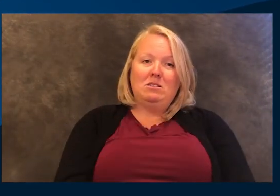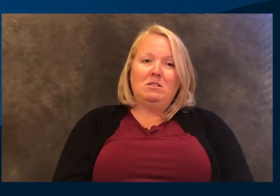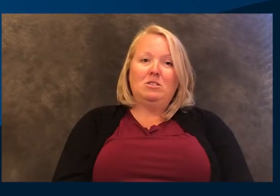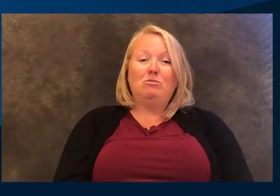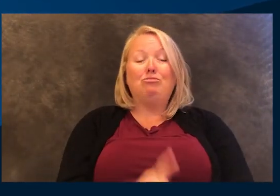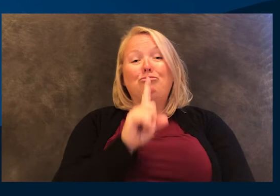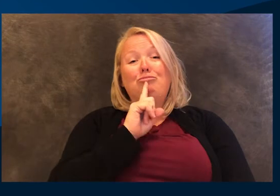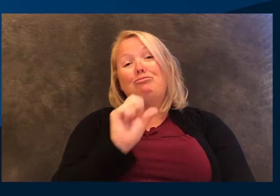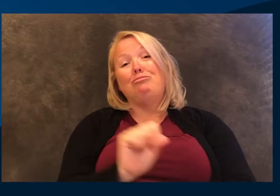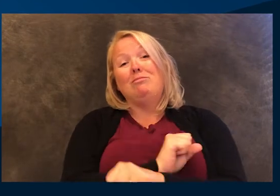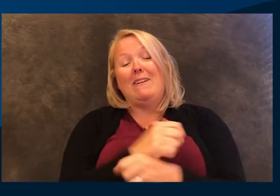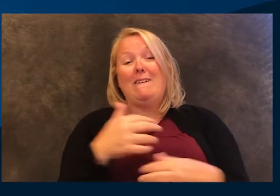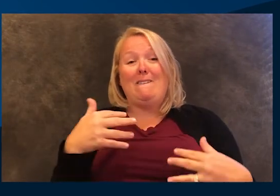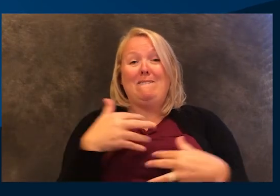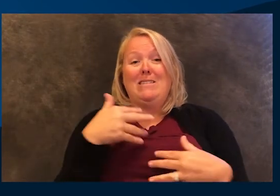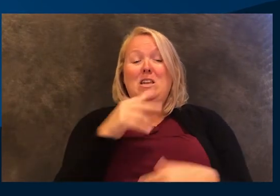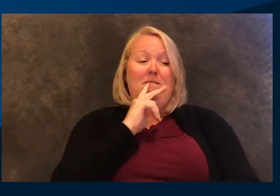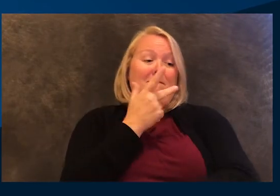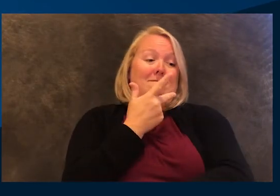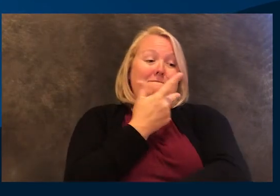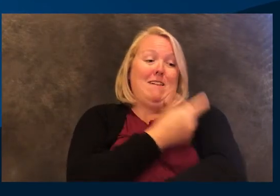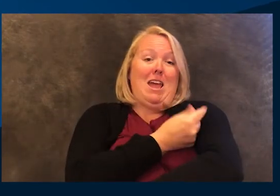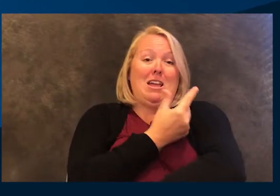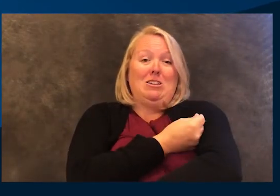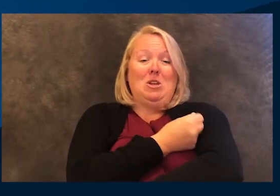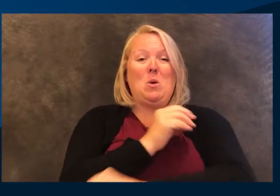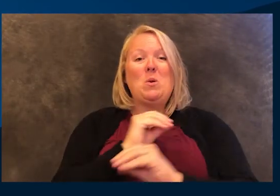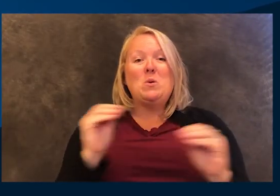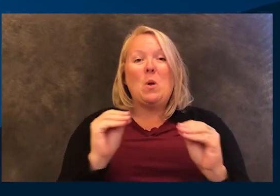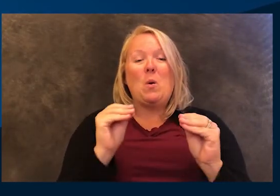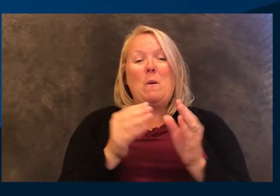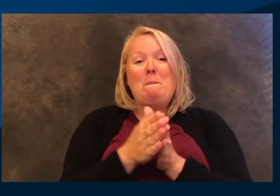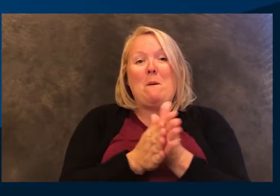of vaccine or even just lack of motivation to get vaccinated.